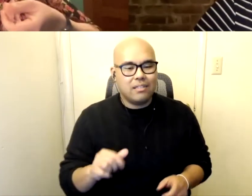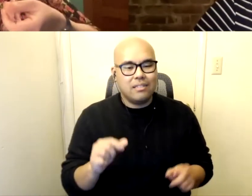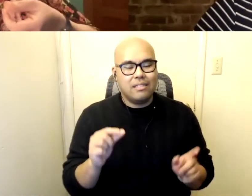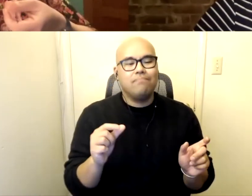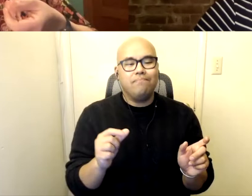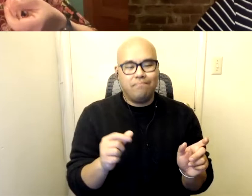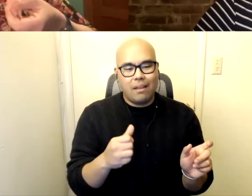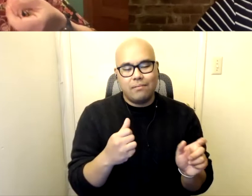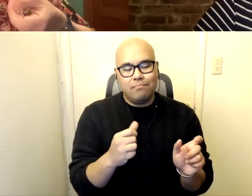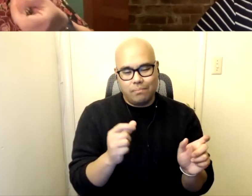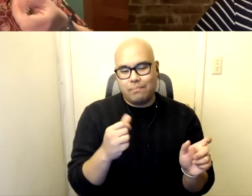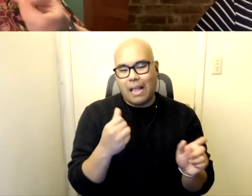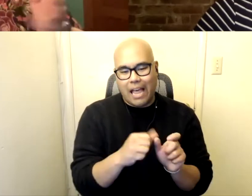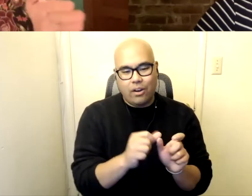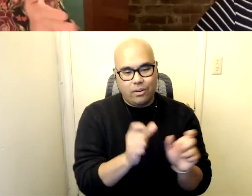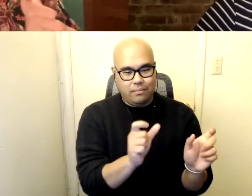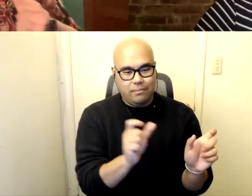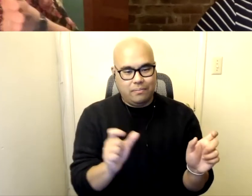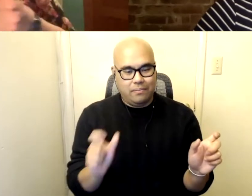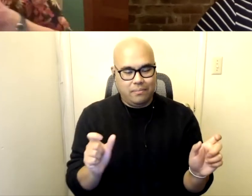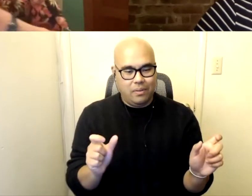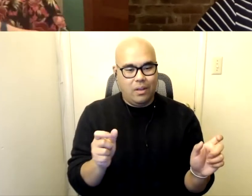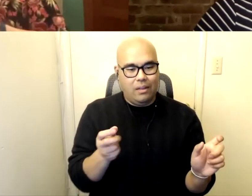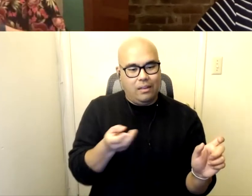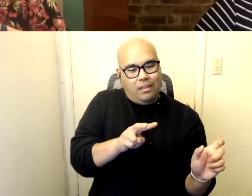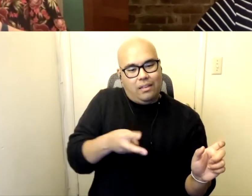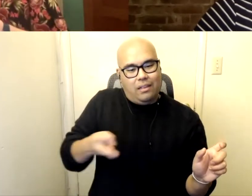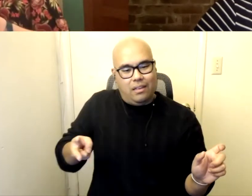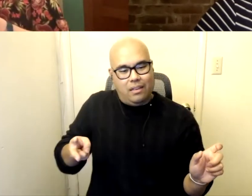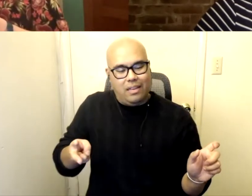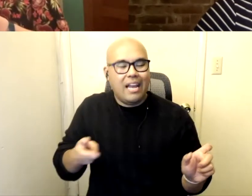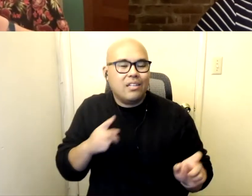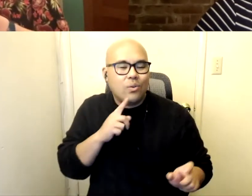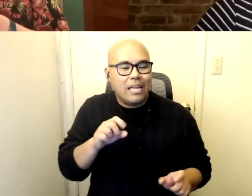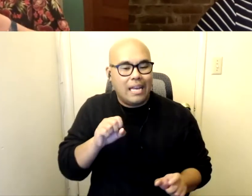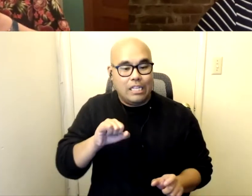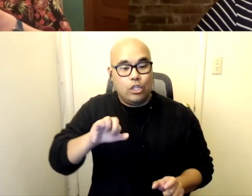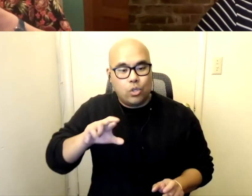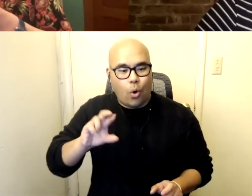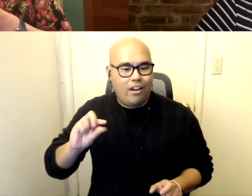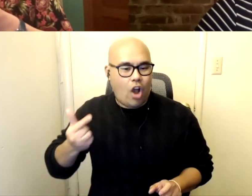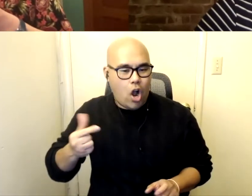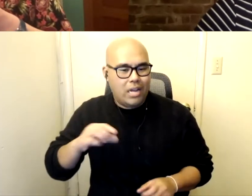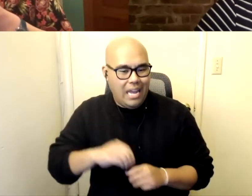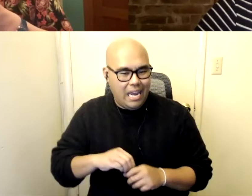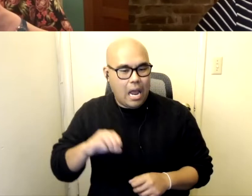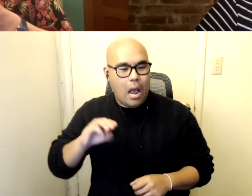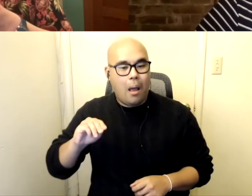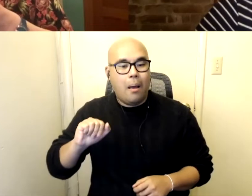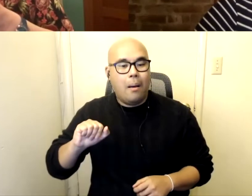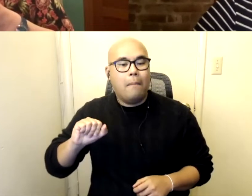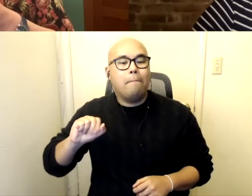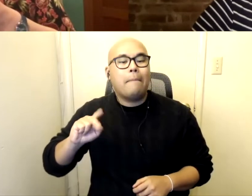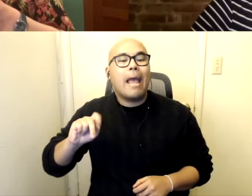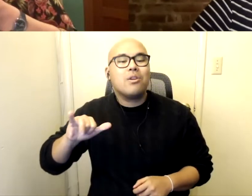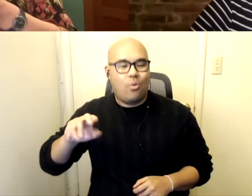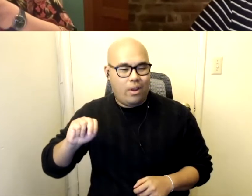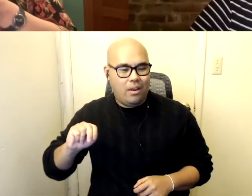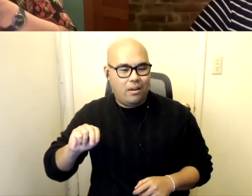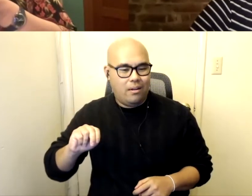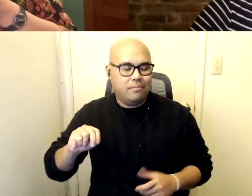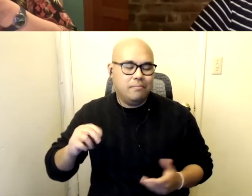of the way to spell third dog in Mandarin. So,